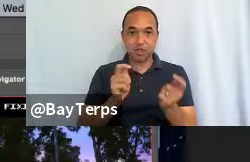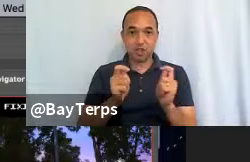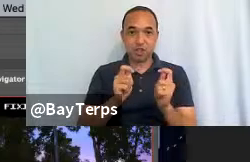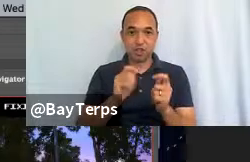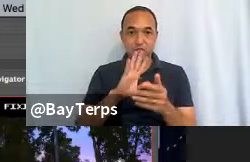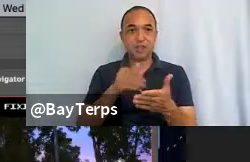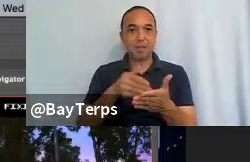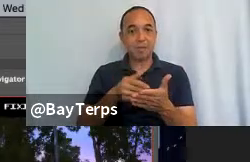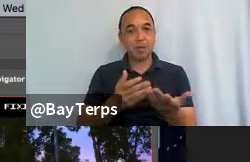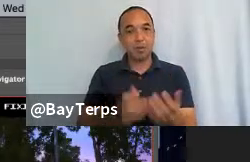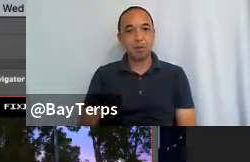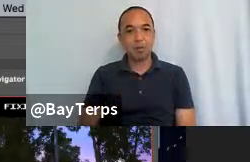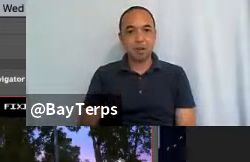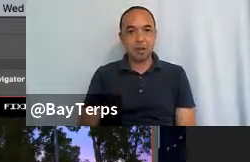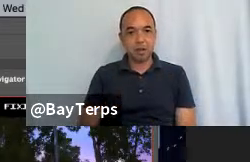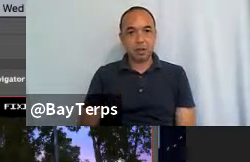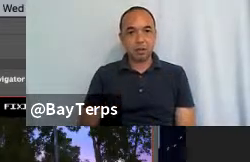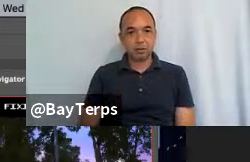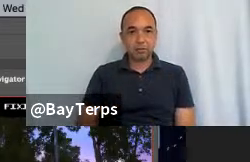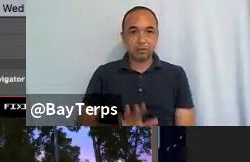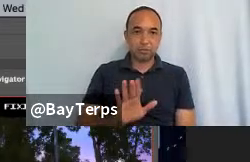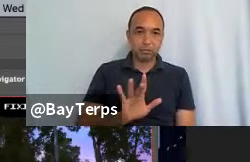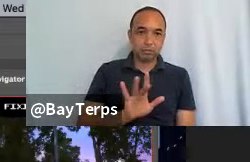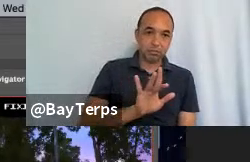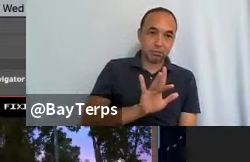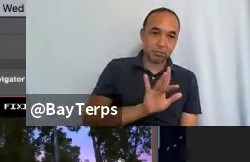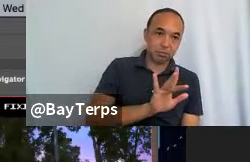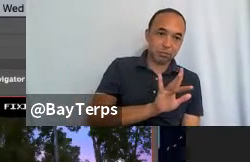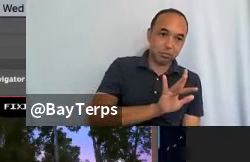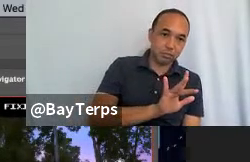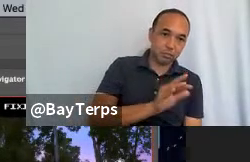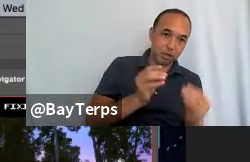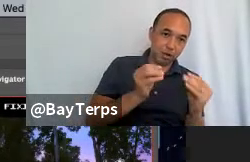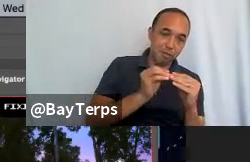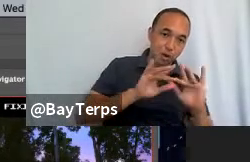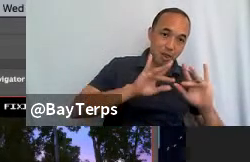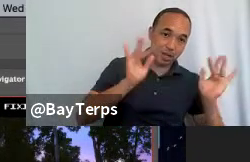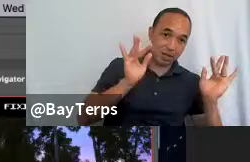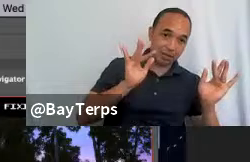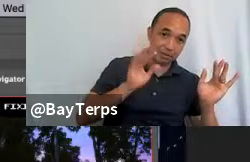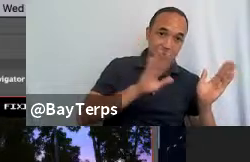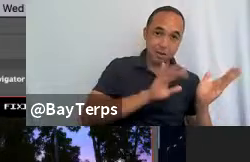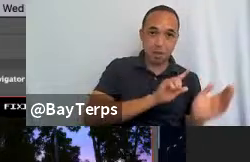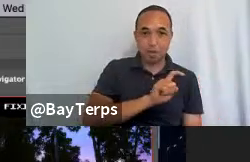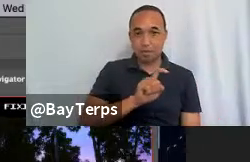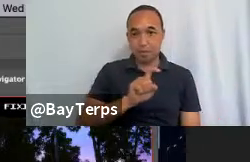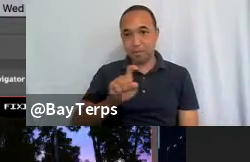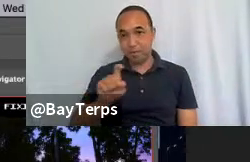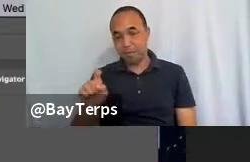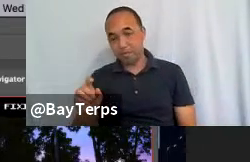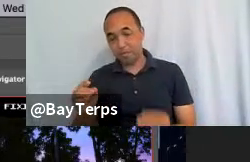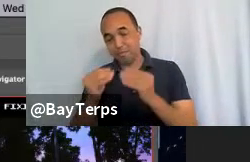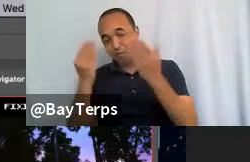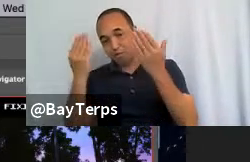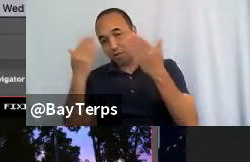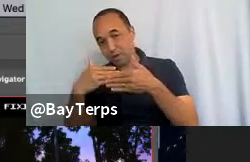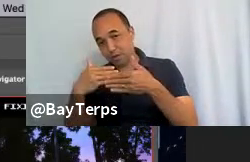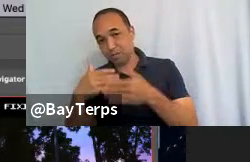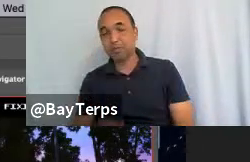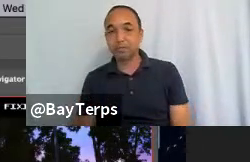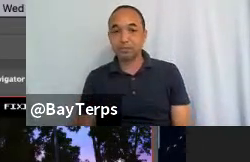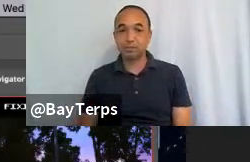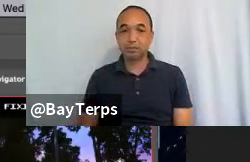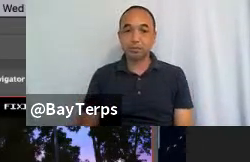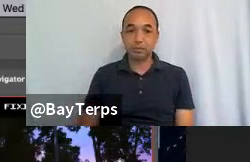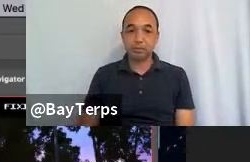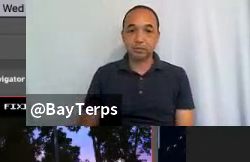the midtones to the left, you're bringing more lightness in. If you slide the midtones to the right, you're bringing more darkness in.